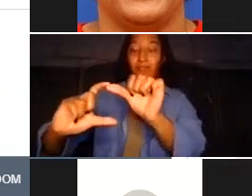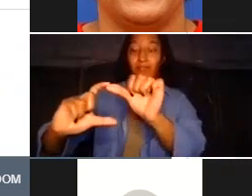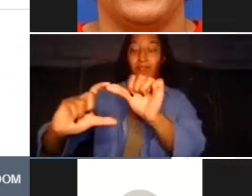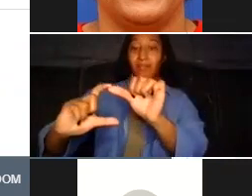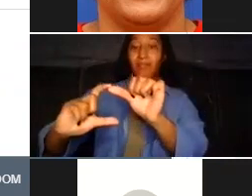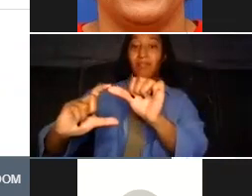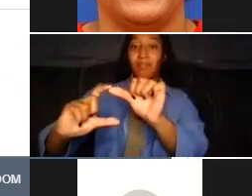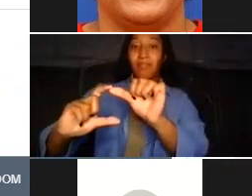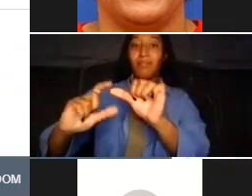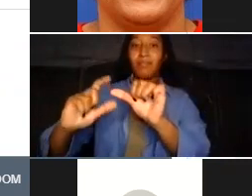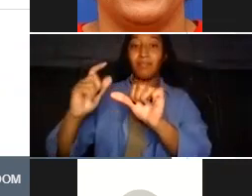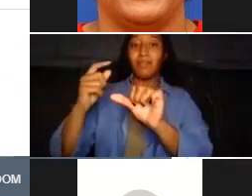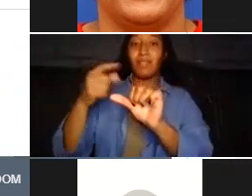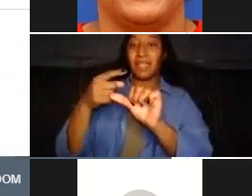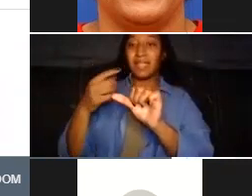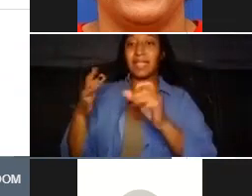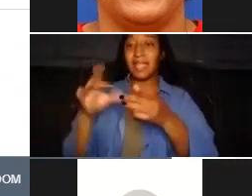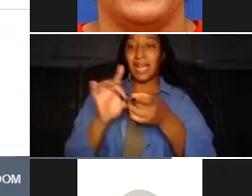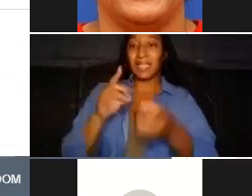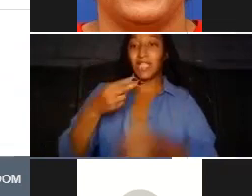come across.